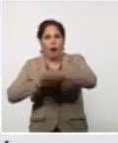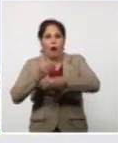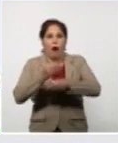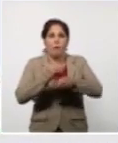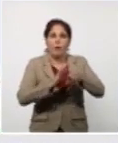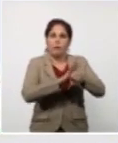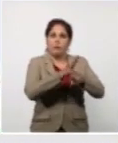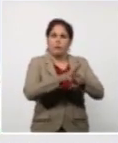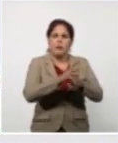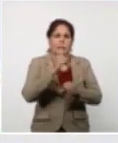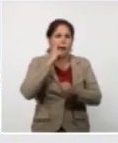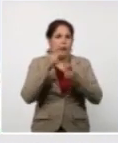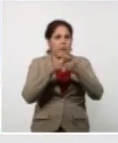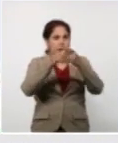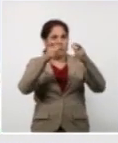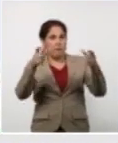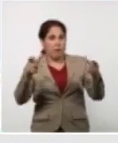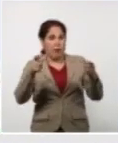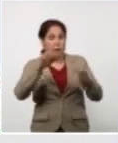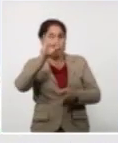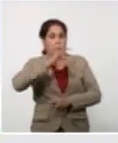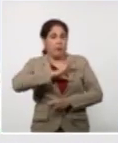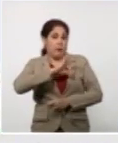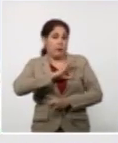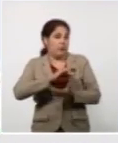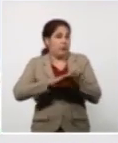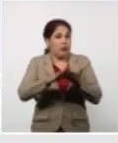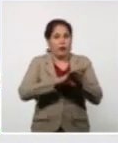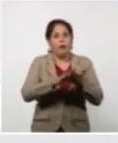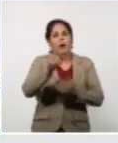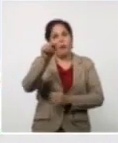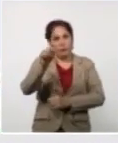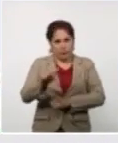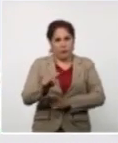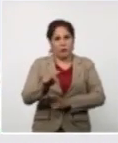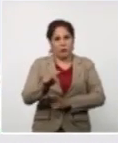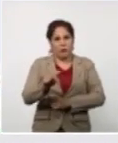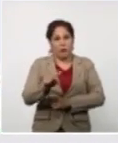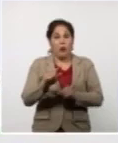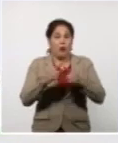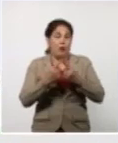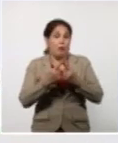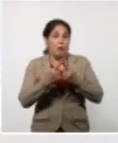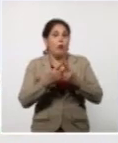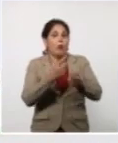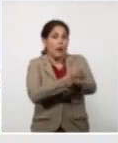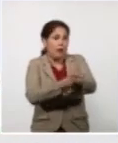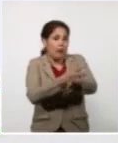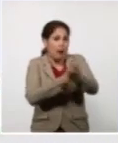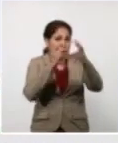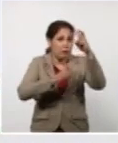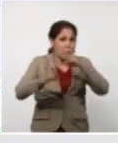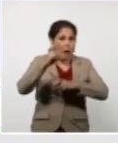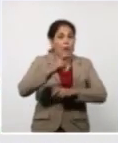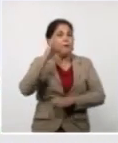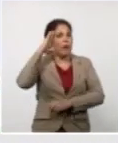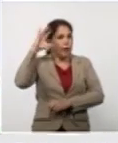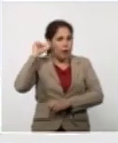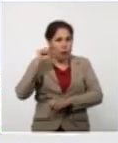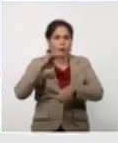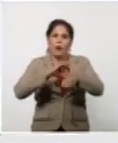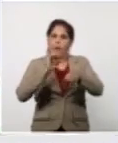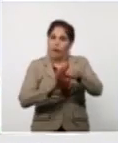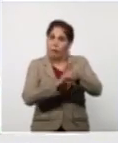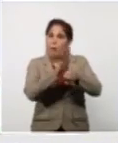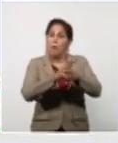showing no symptoms. And this should lead us to be very cautious